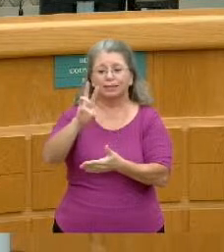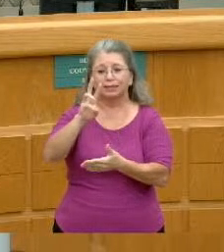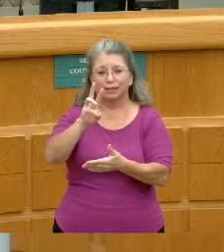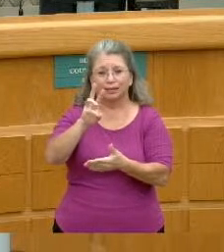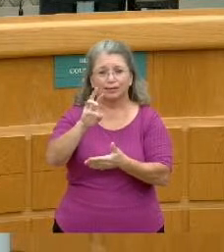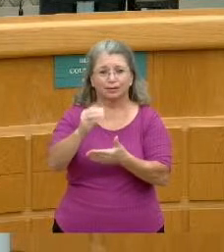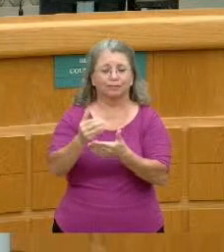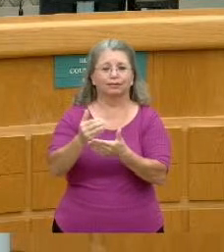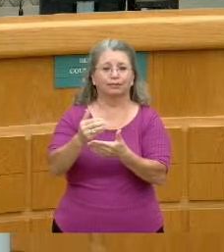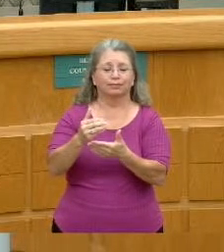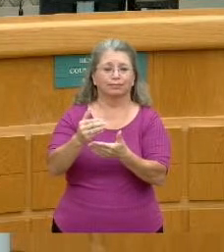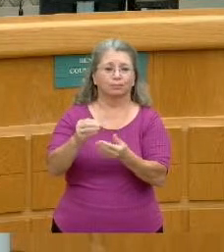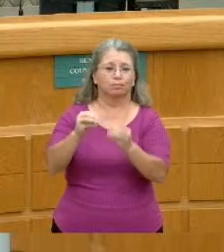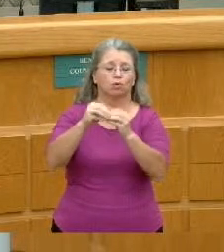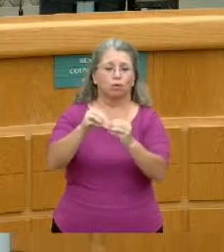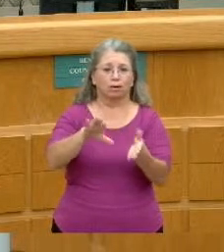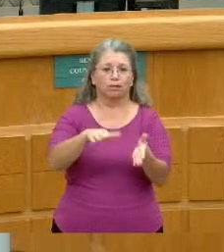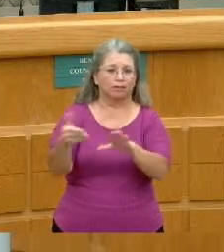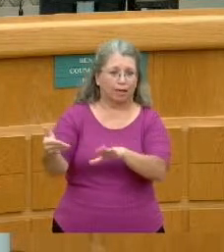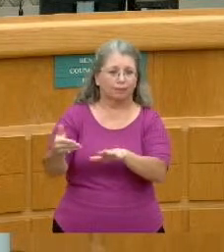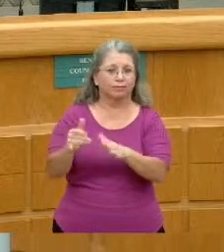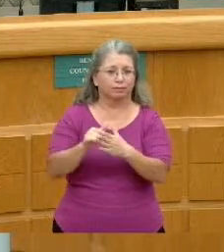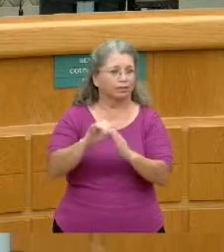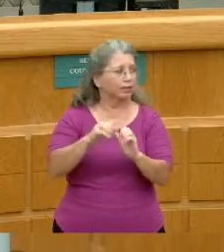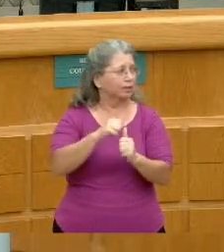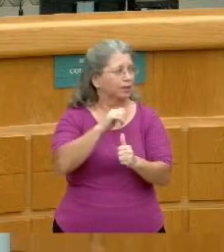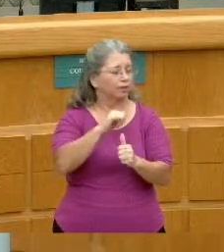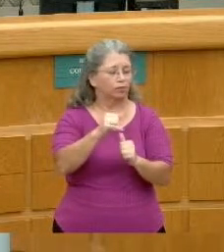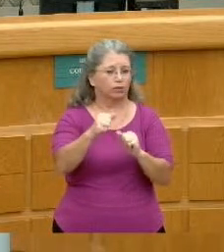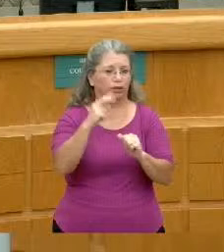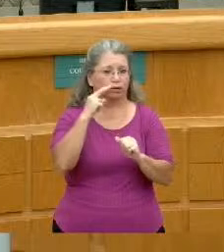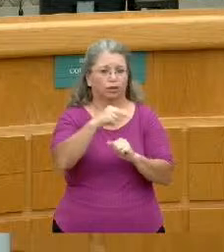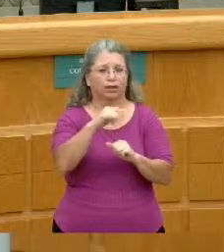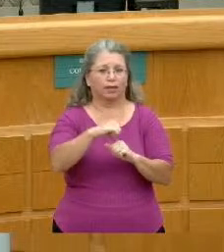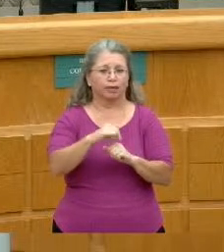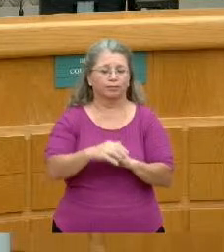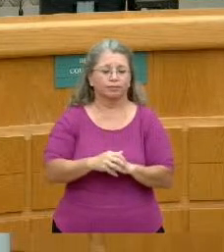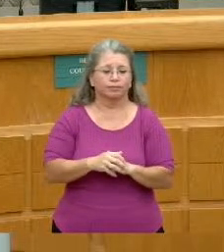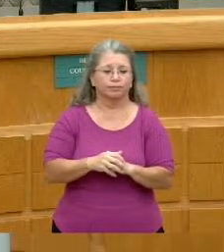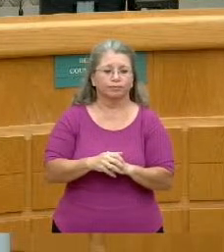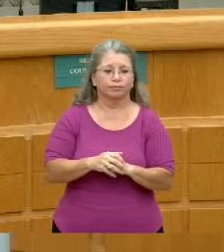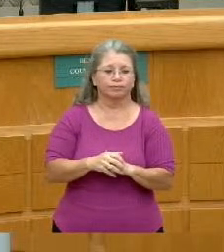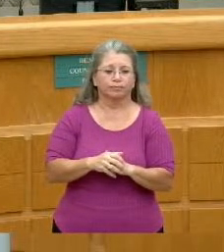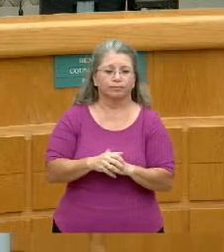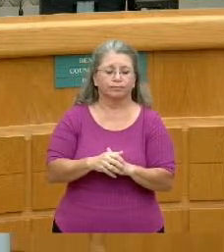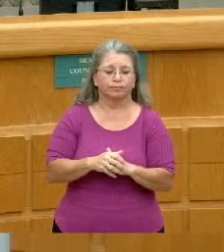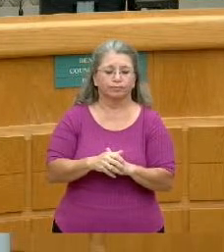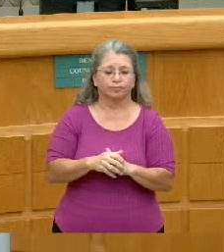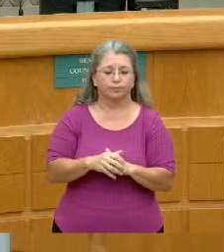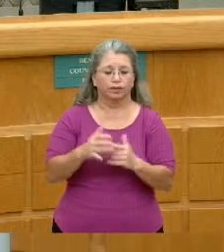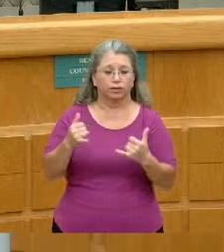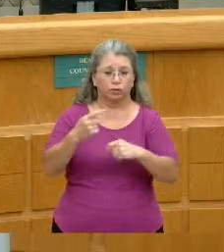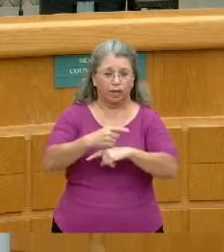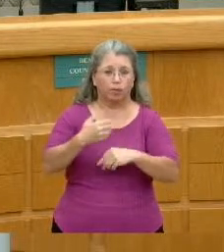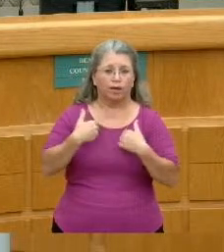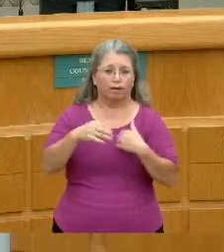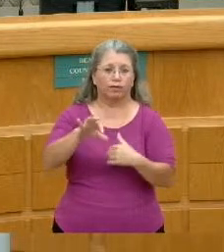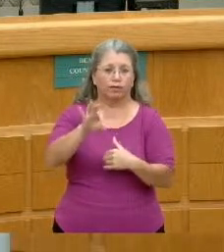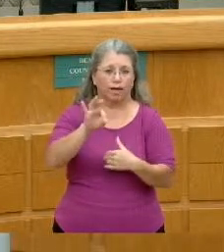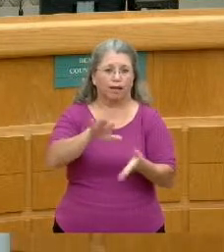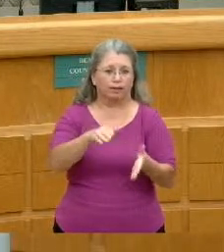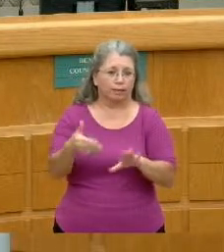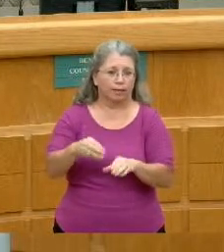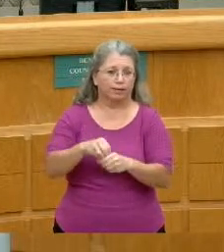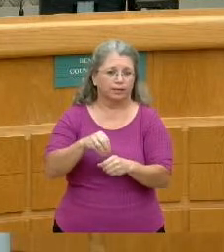So that's how that graph is kind of read. So today we have 9 deaths in Nueces County.